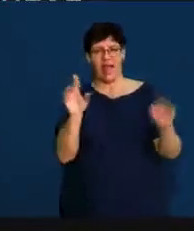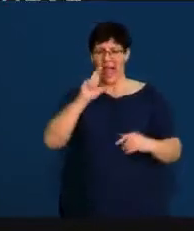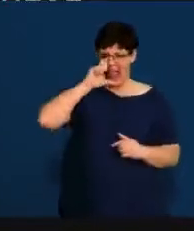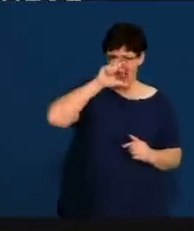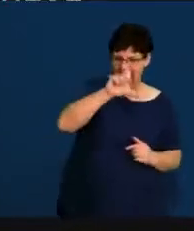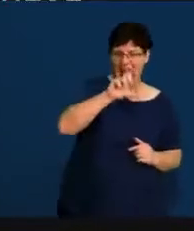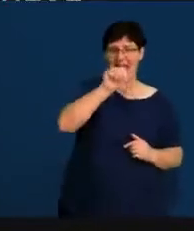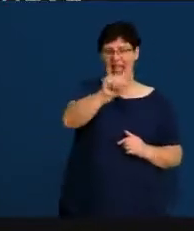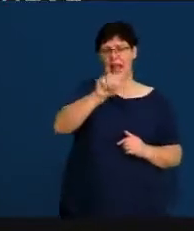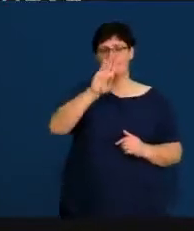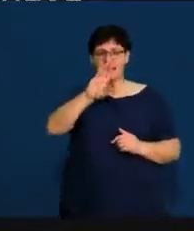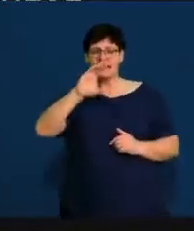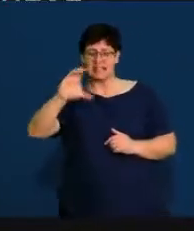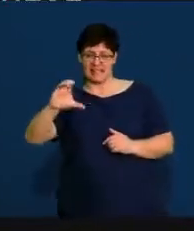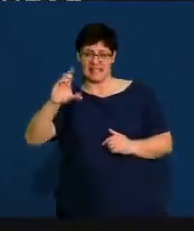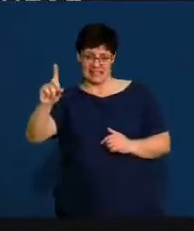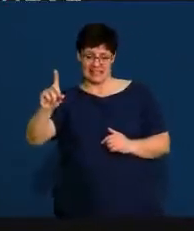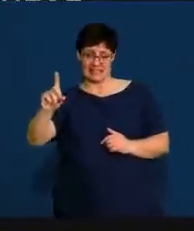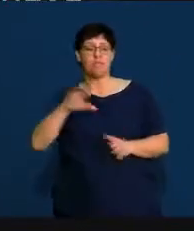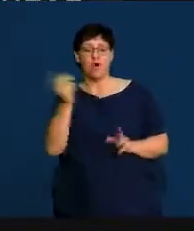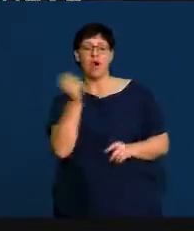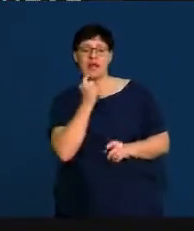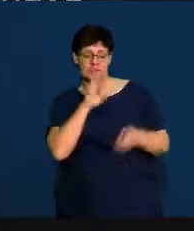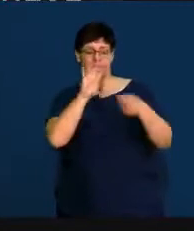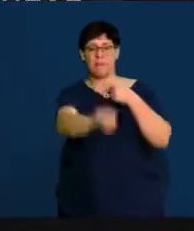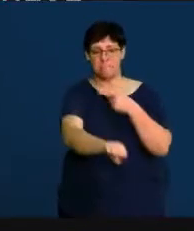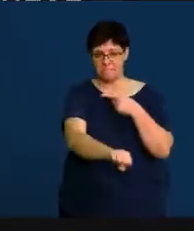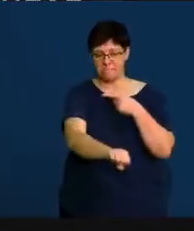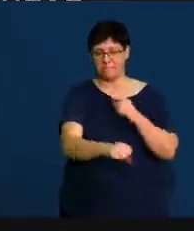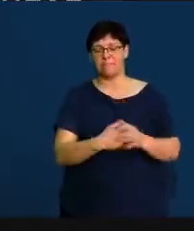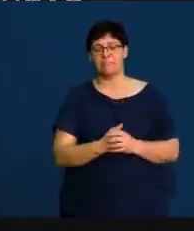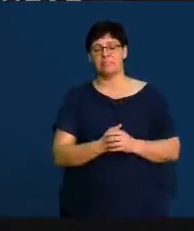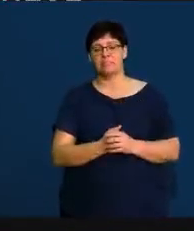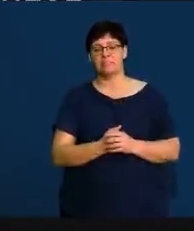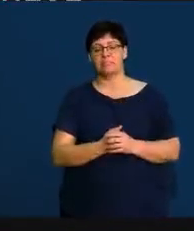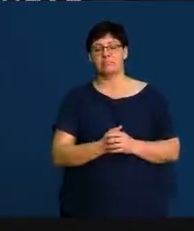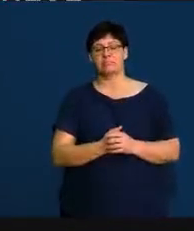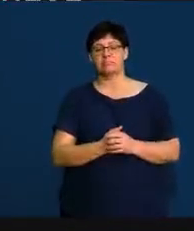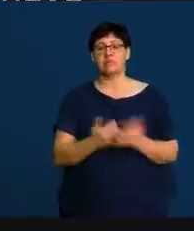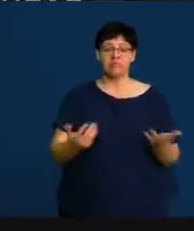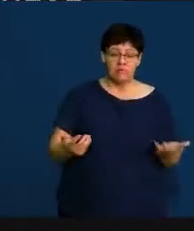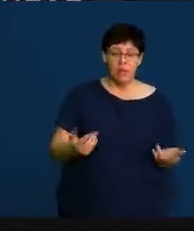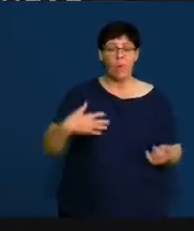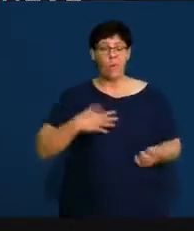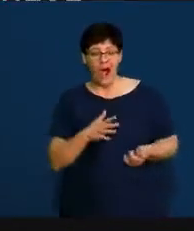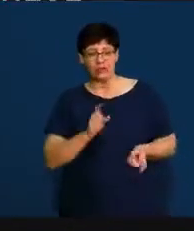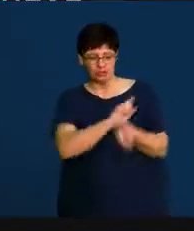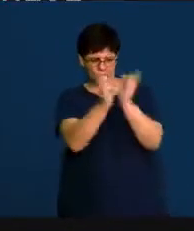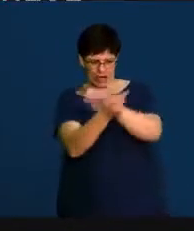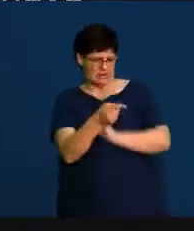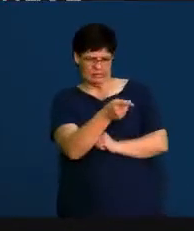B, C, and D are more easily discernible. Now, if the learner wishes to change the